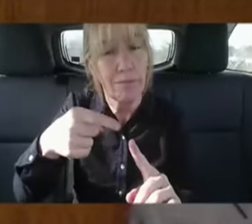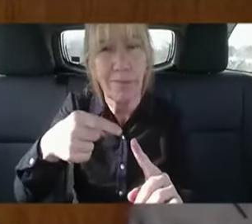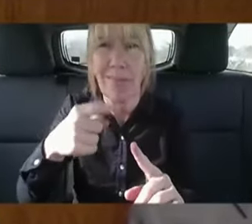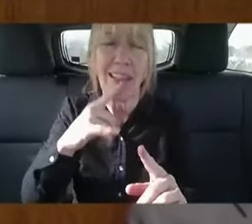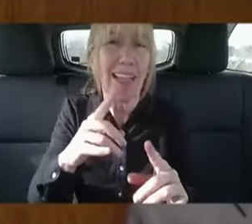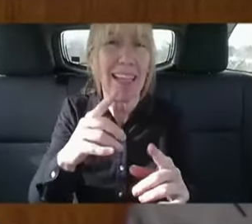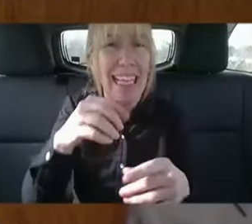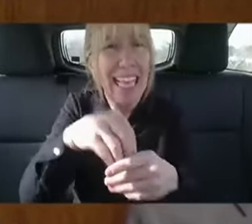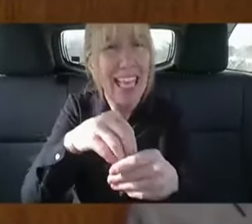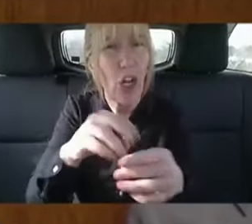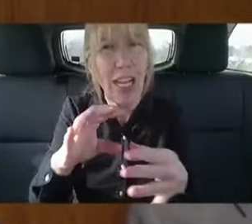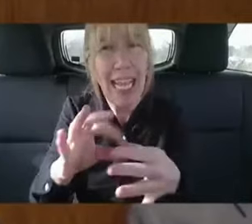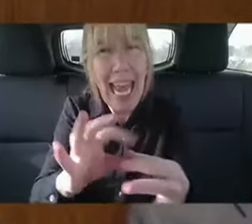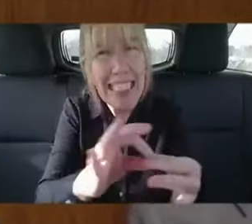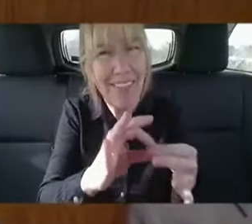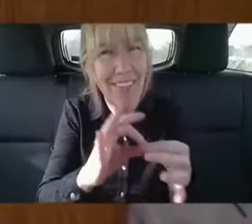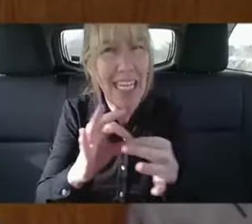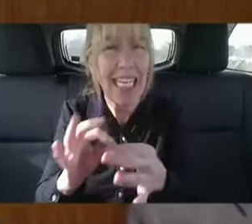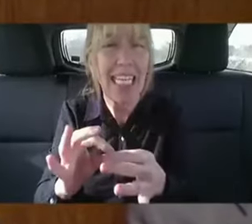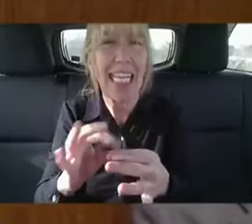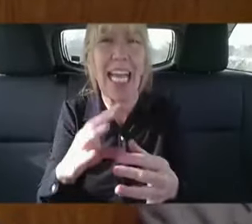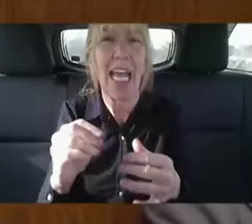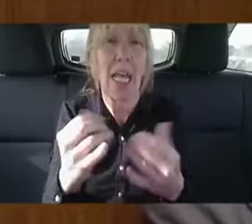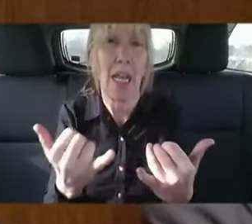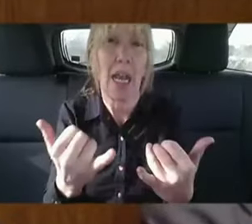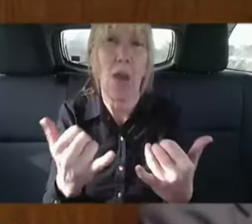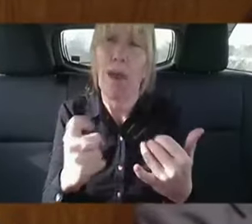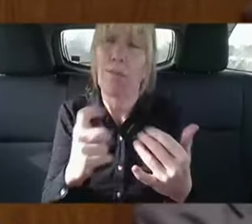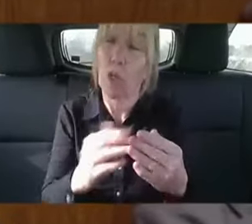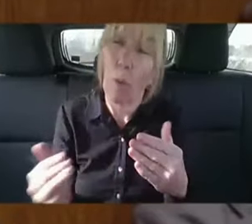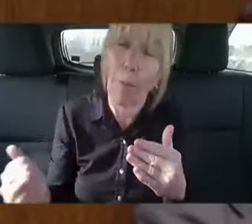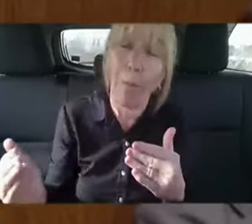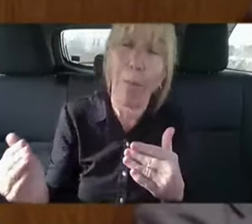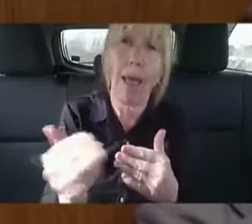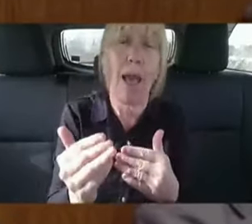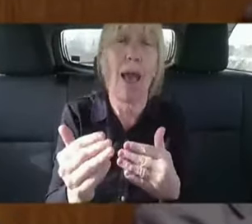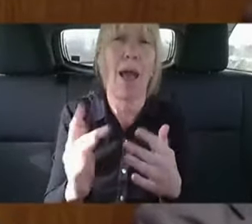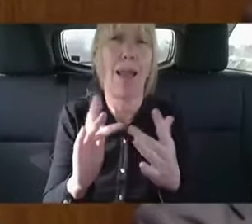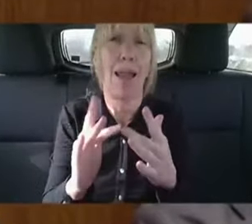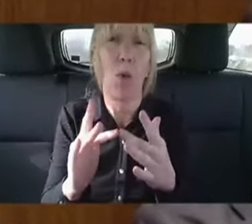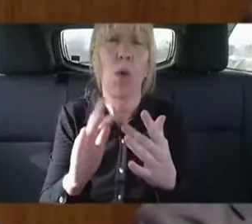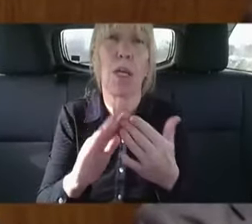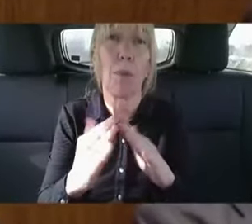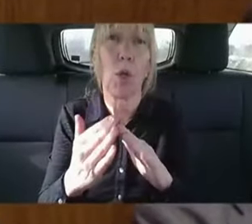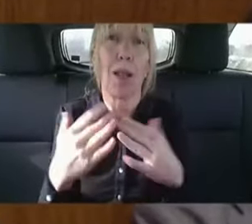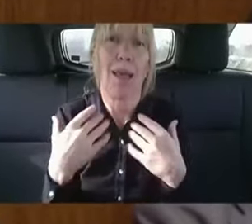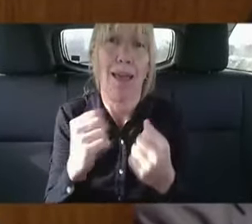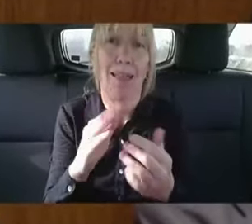interconnectivity. And now we've got to go well beyond networks of community health centers, but